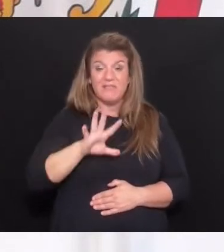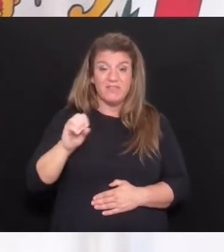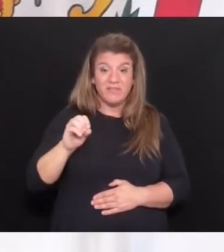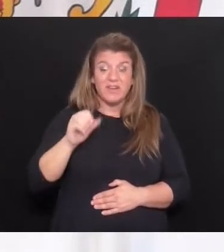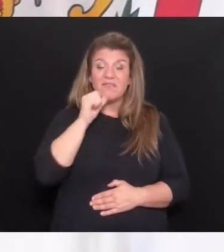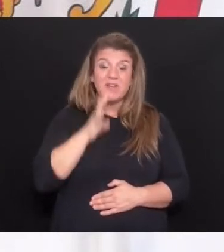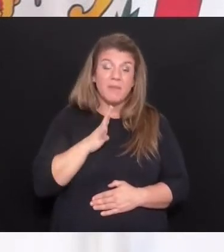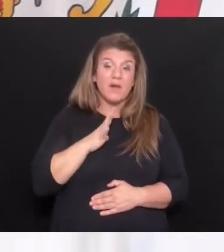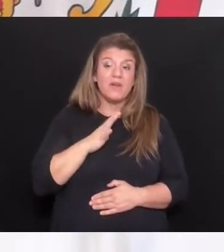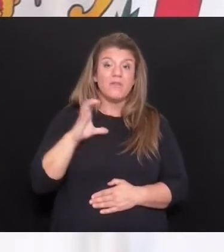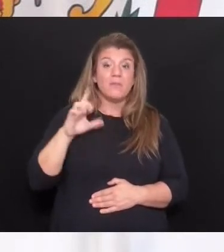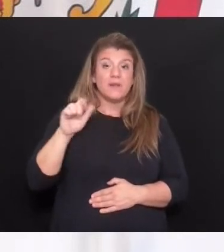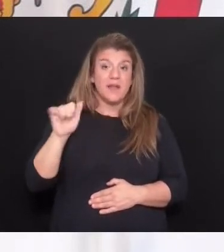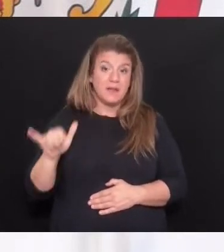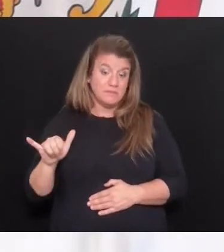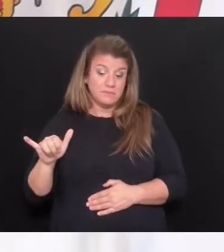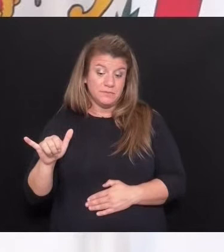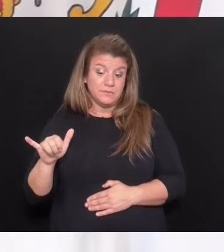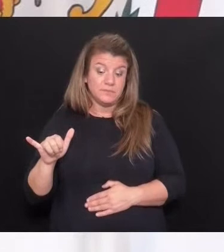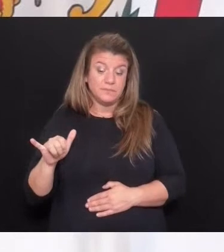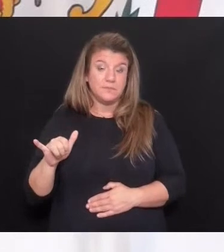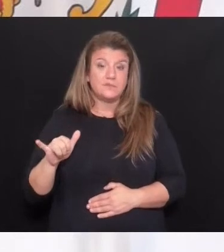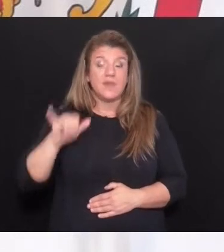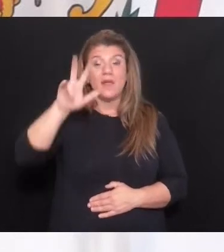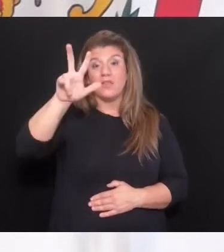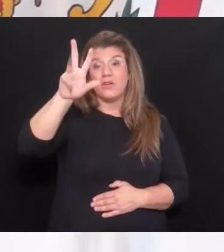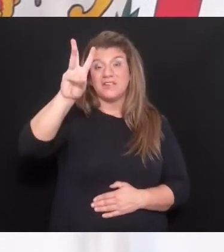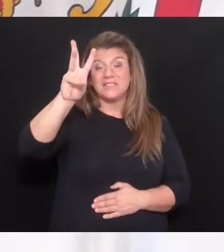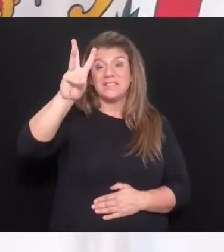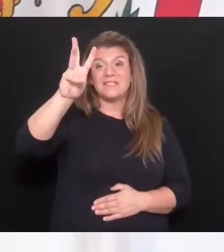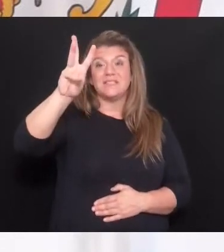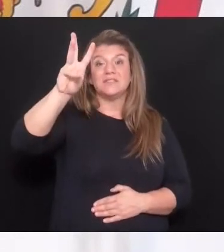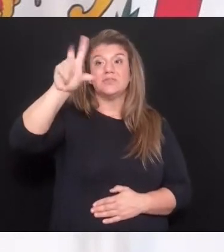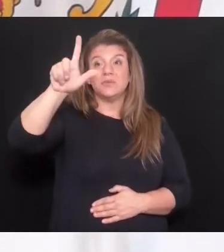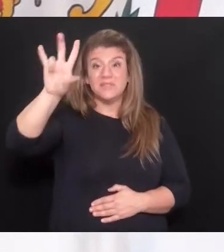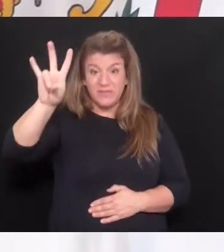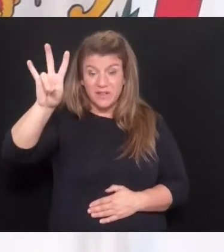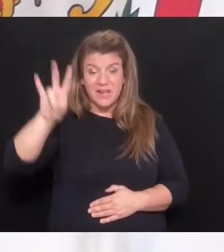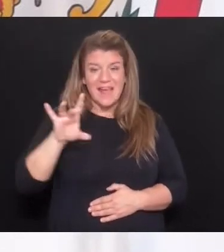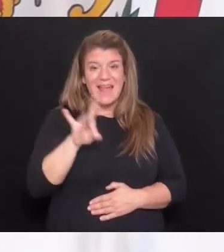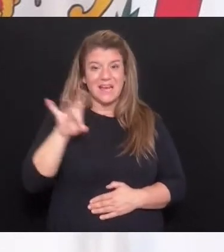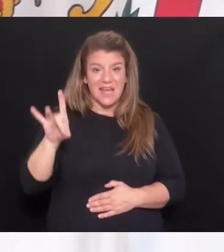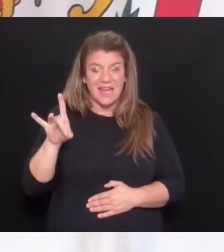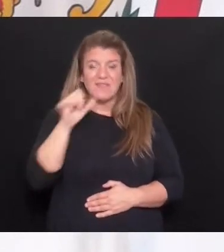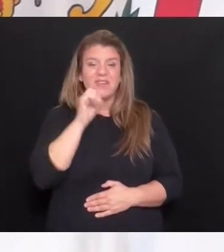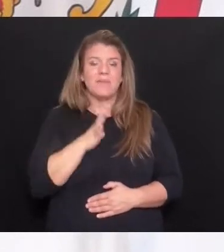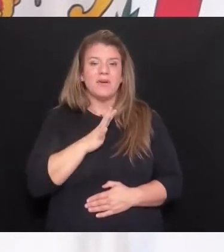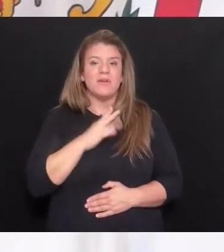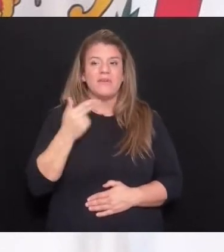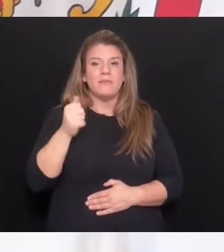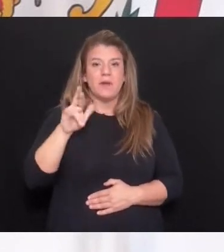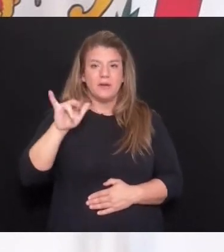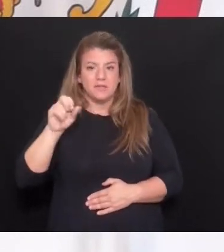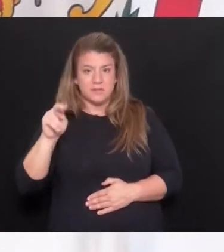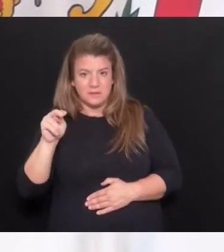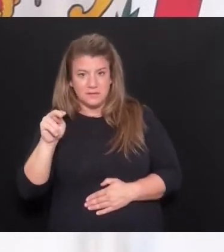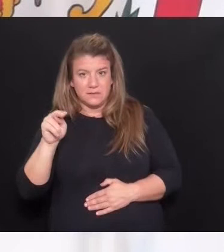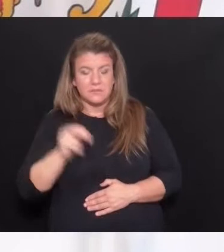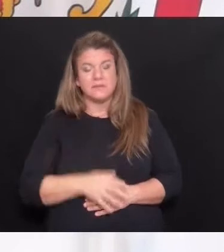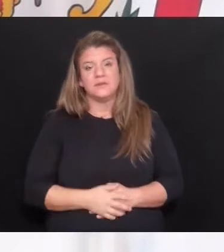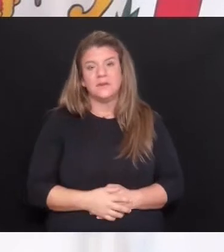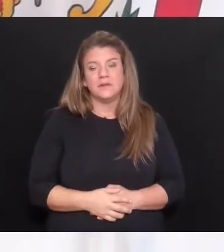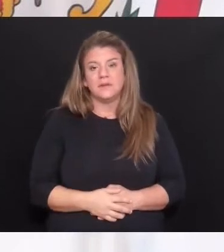50-year-old female from Clay County. The 3,627th death, an 88-year-old female from Harrison County.